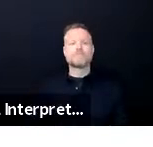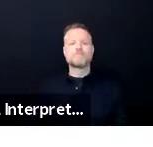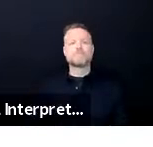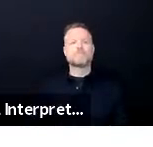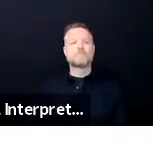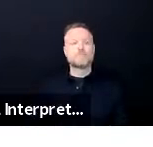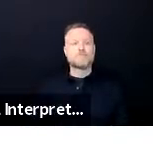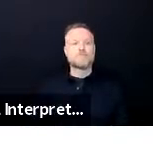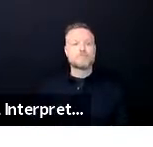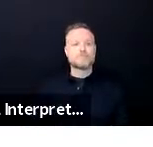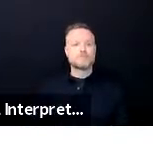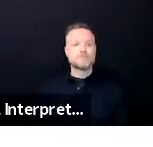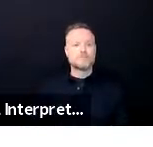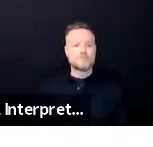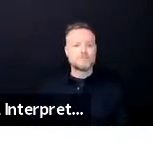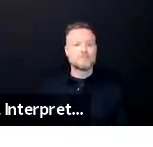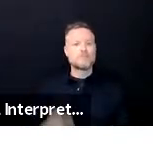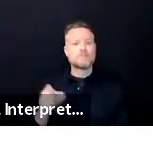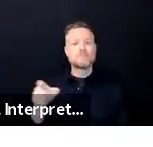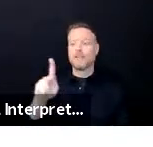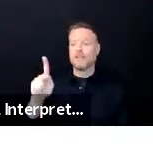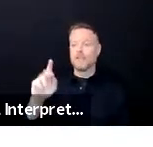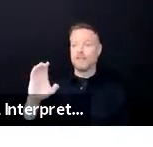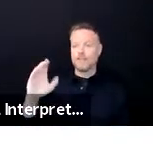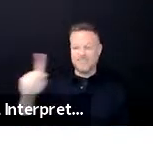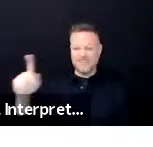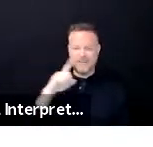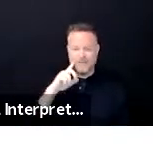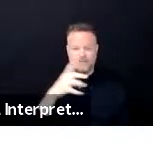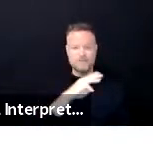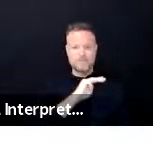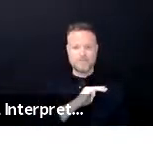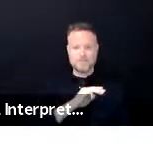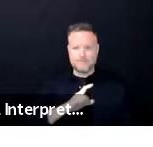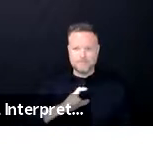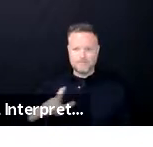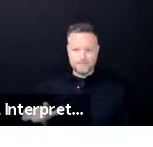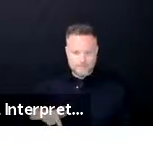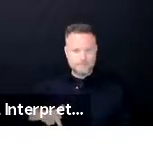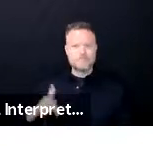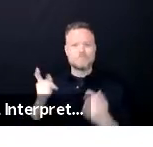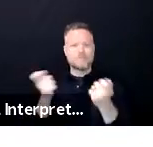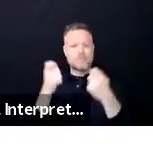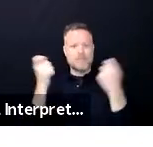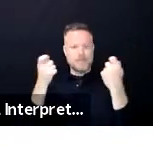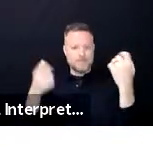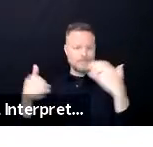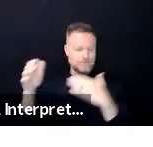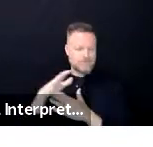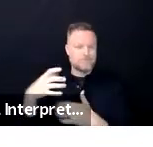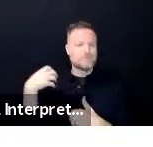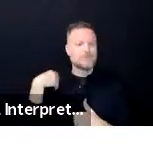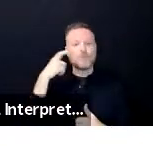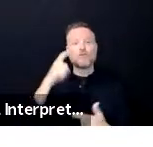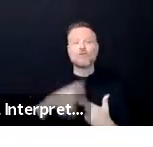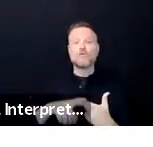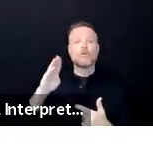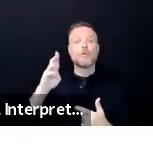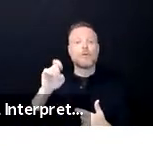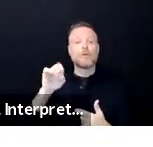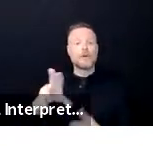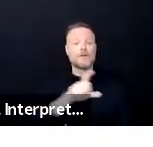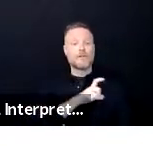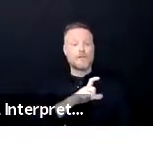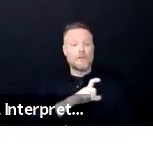He serves as chairman of the KCK Dr. Martin Luther King Jr. Holiday Celebration, as chairman of the Mayor's Law Enforcement Advisory